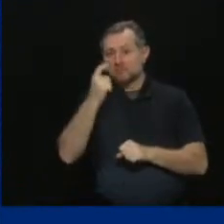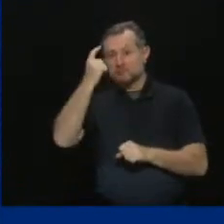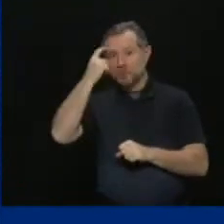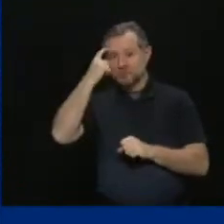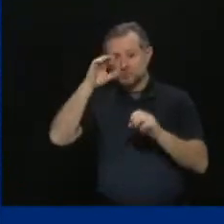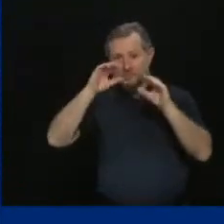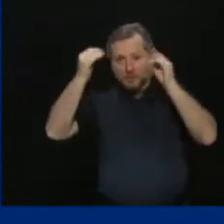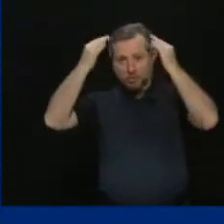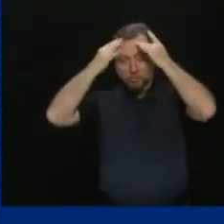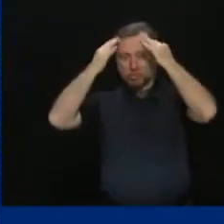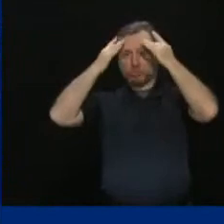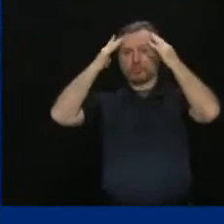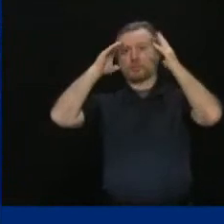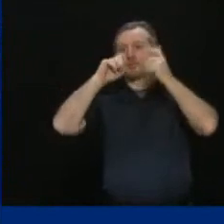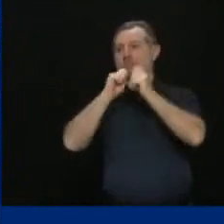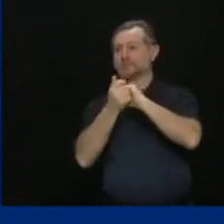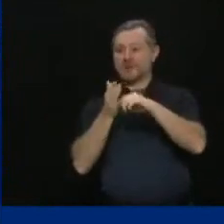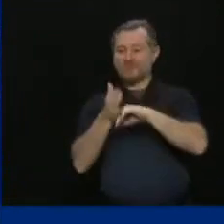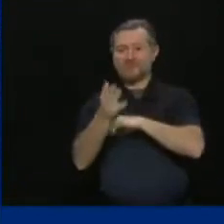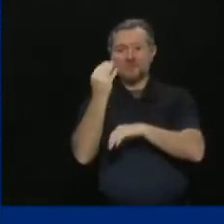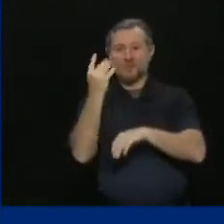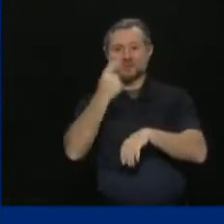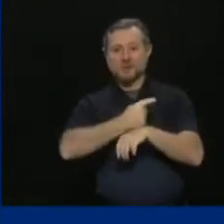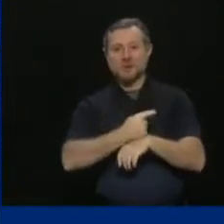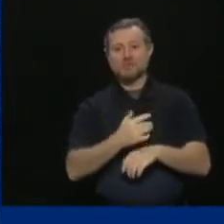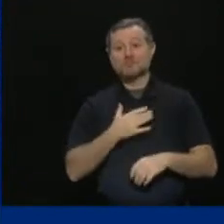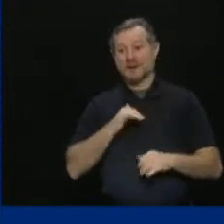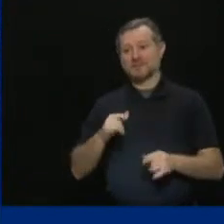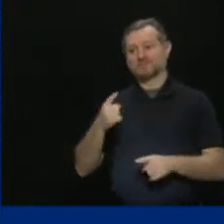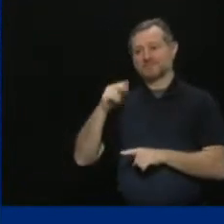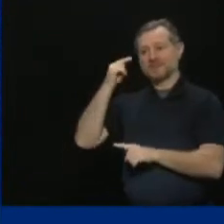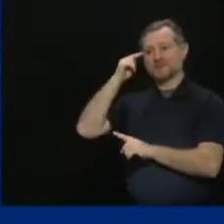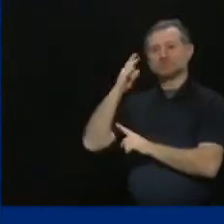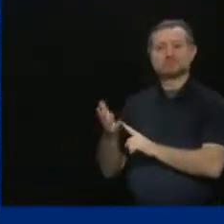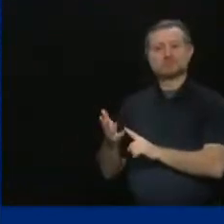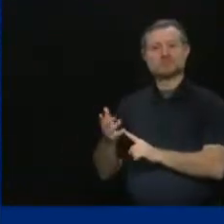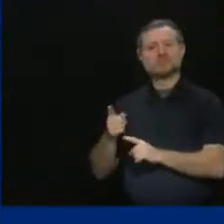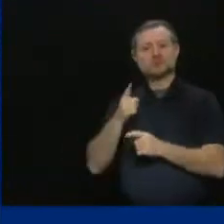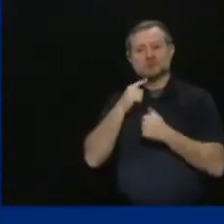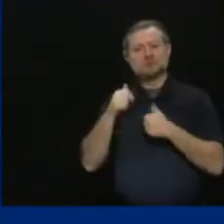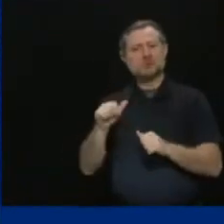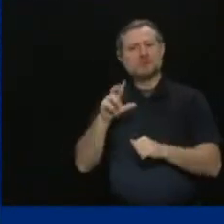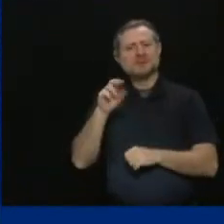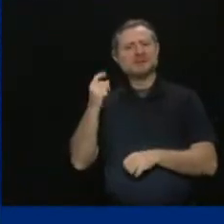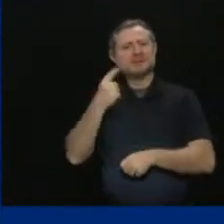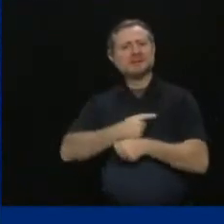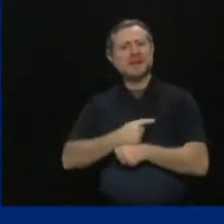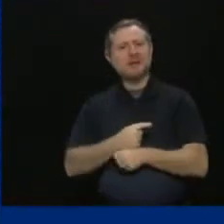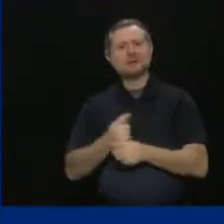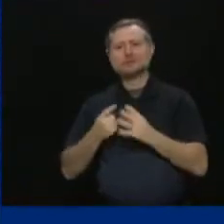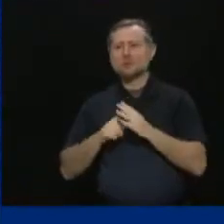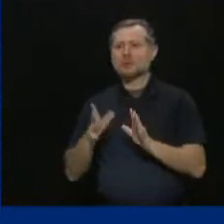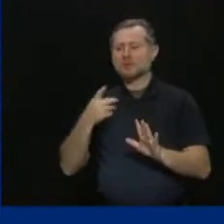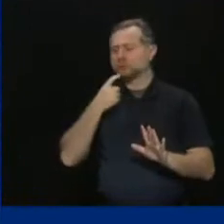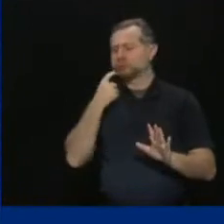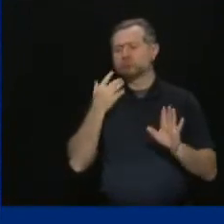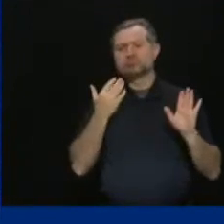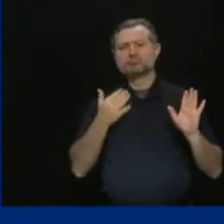That's why individuals like my nephew, who are on a 30-day supply, can start seeing the effect, and why I've gone through